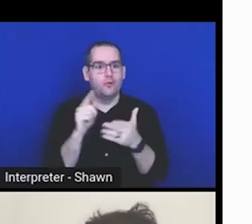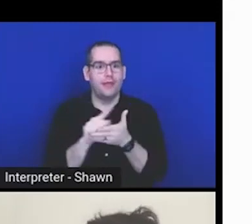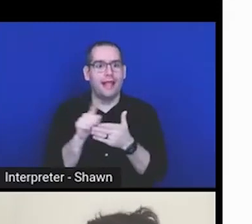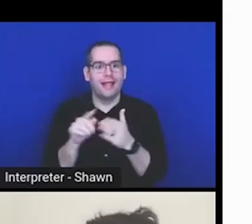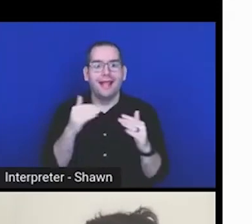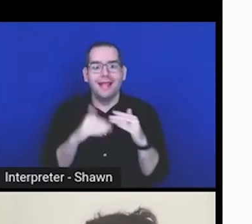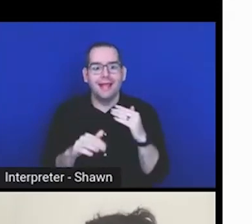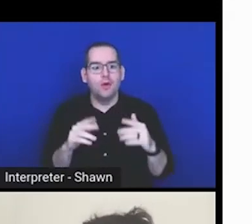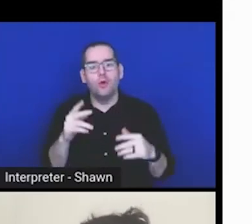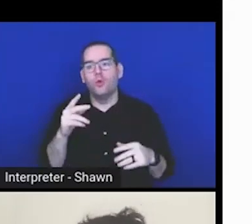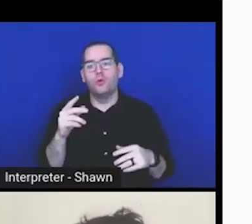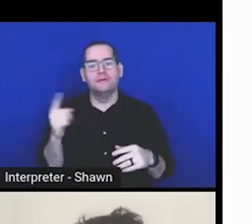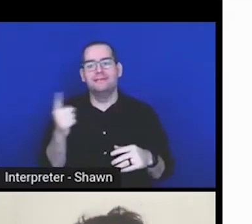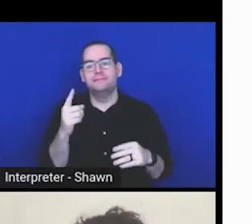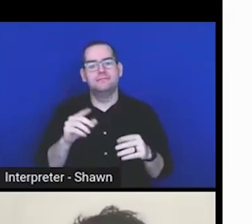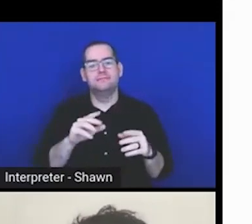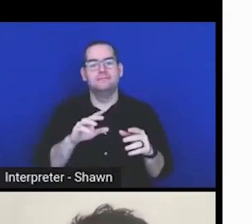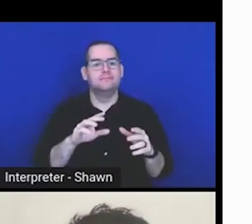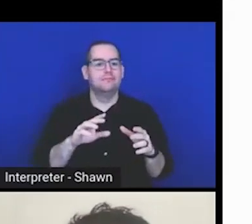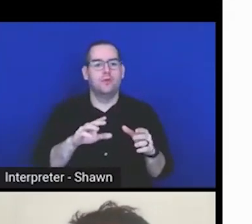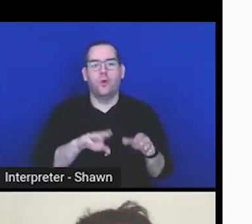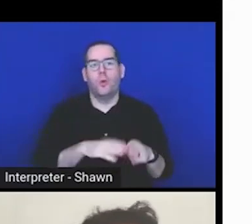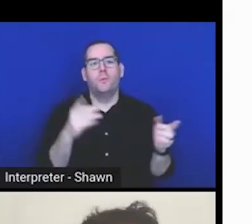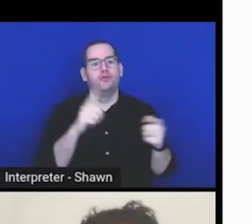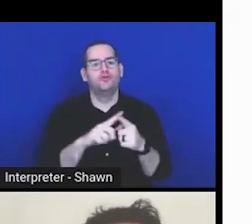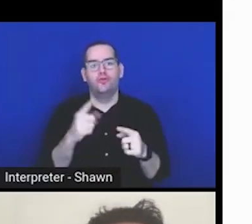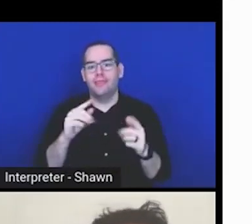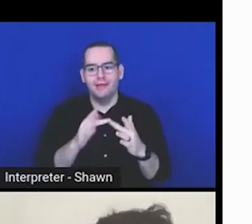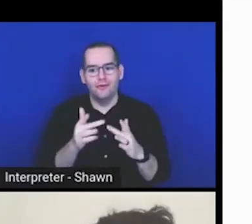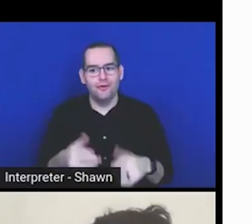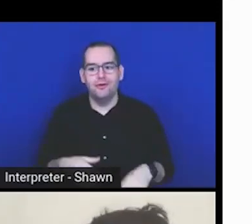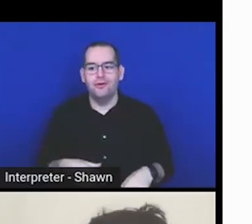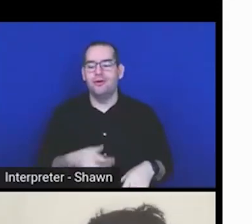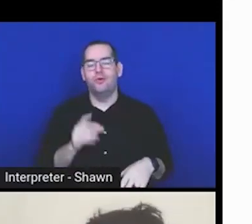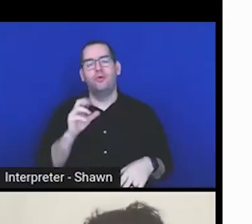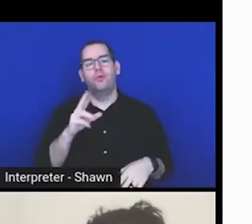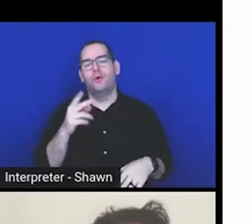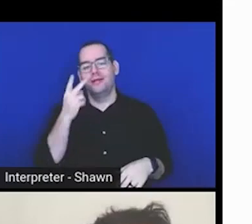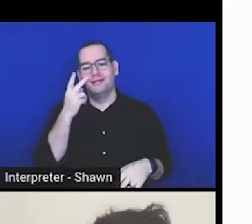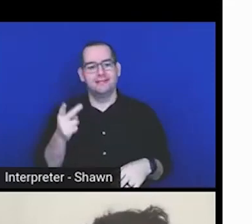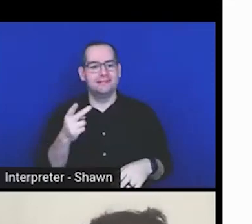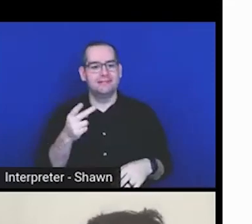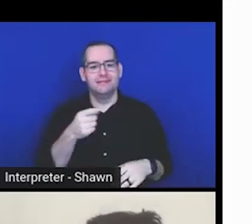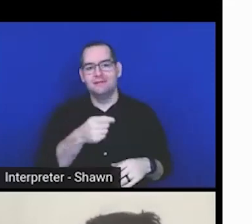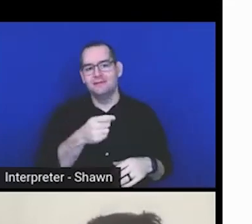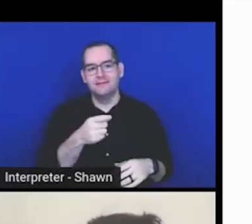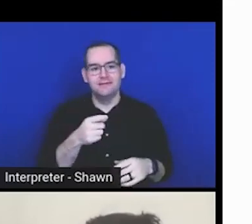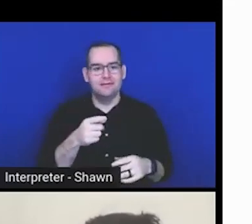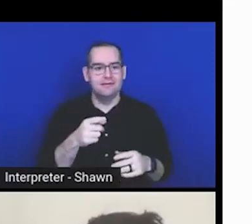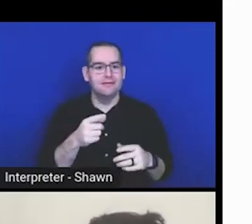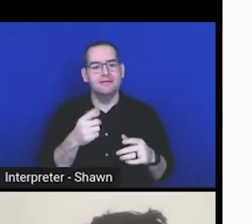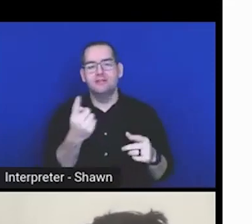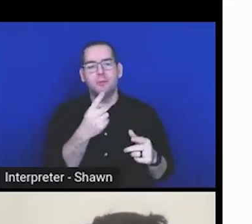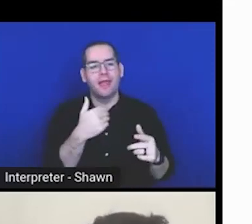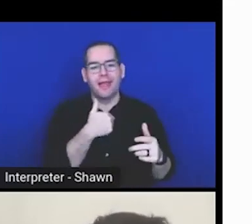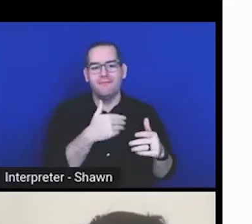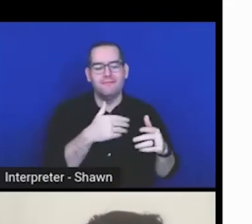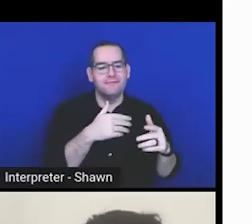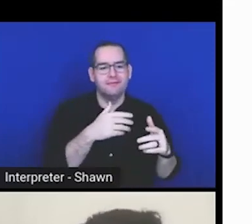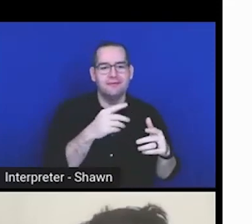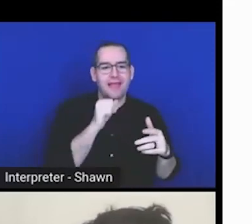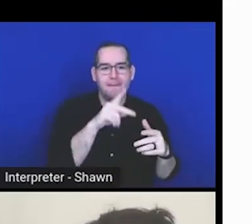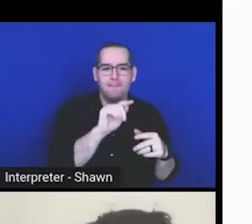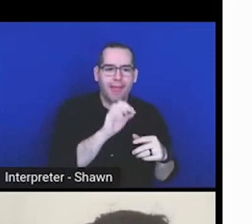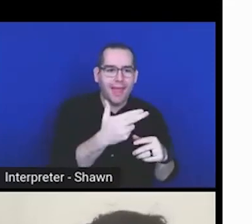bucket that was out there open to the internet, or some role that had stars in it, or a WAF gateway that wasn't patched, right? We've all seen this